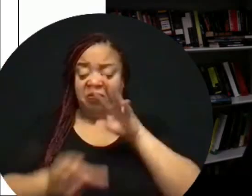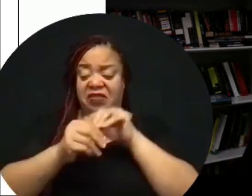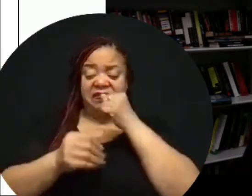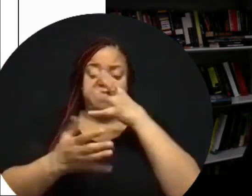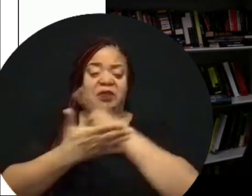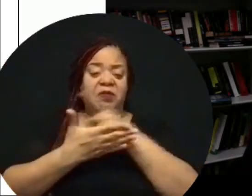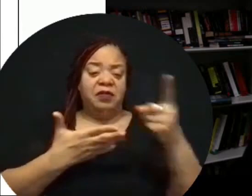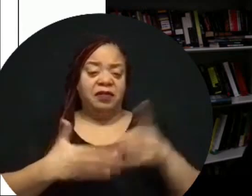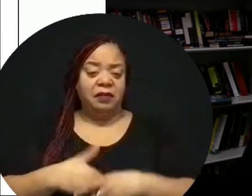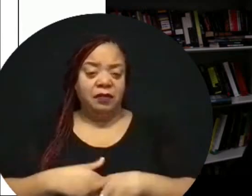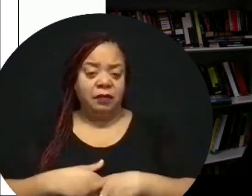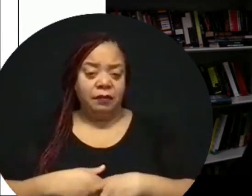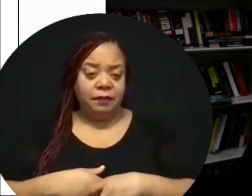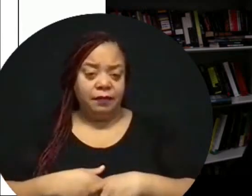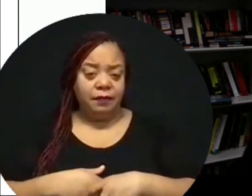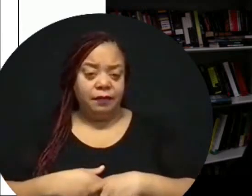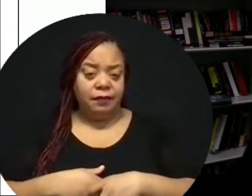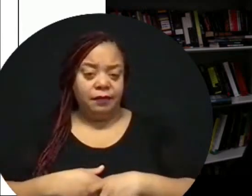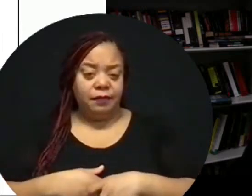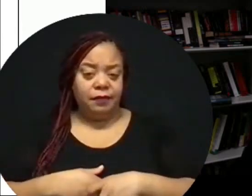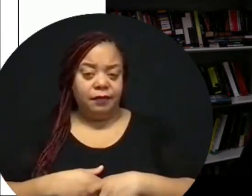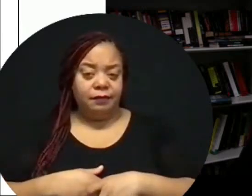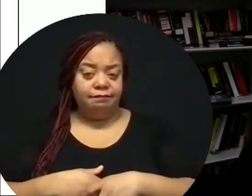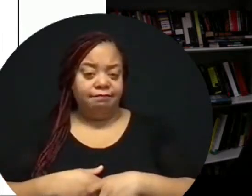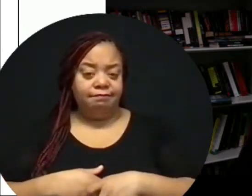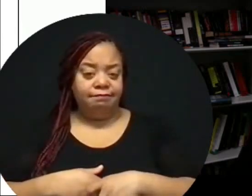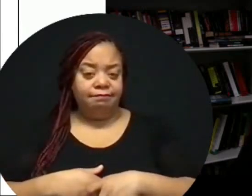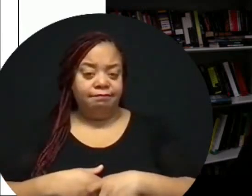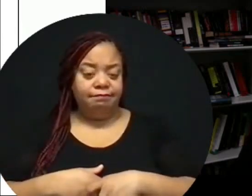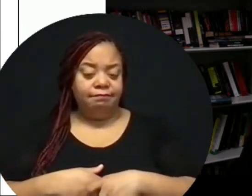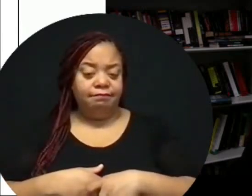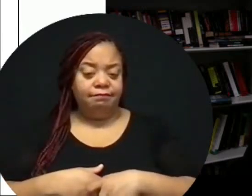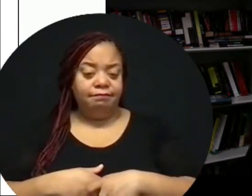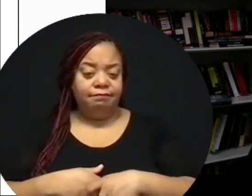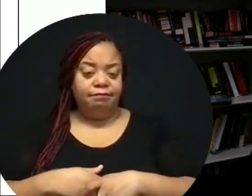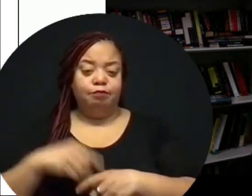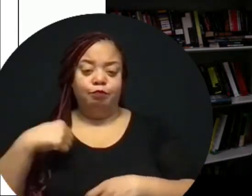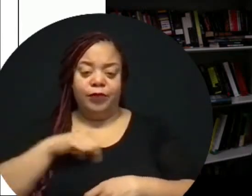and in a place where that horizon, the